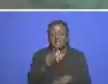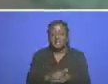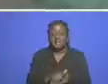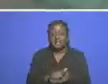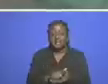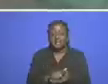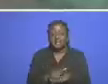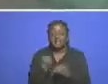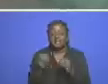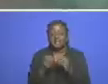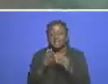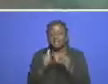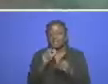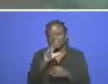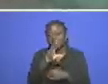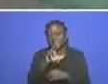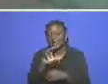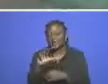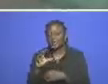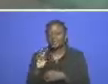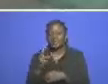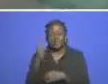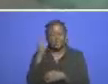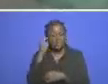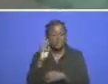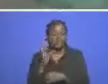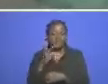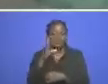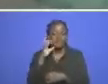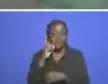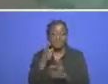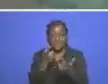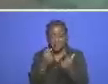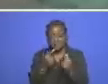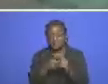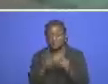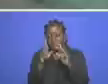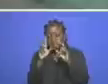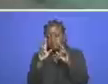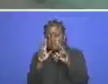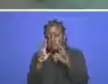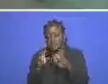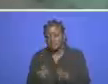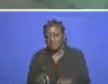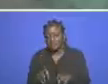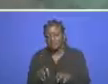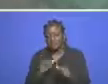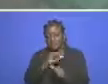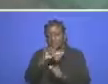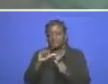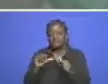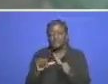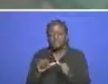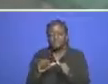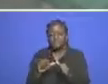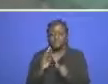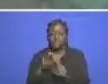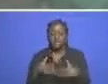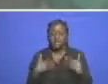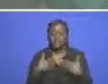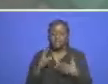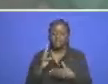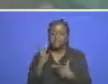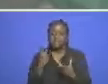300, and we thought we would come to assess the situation in person. We're happy that we did